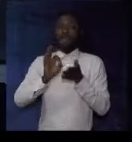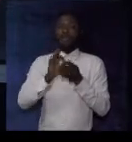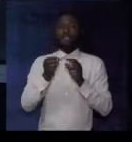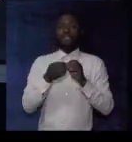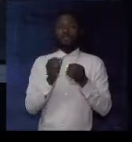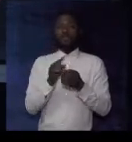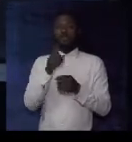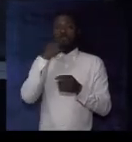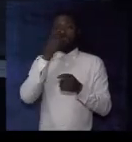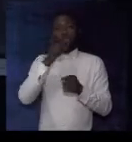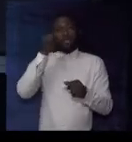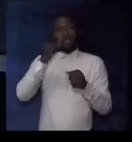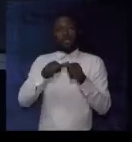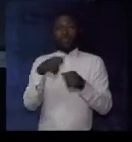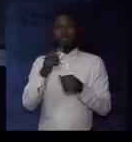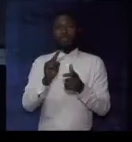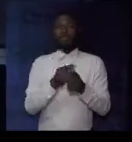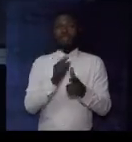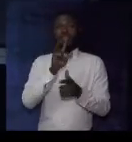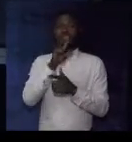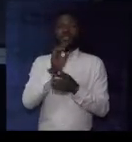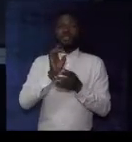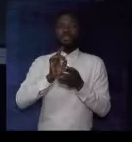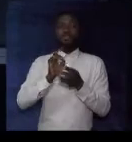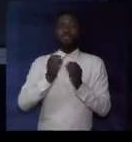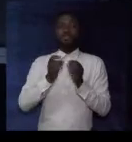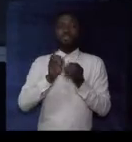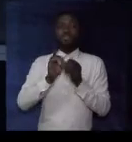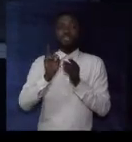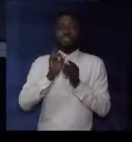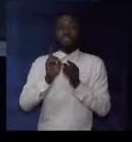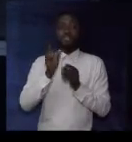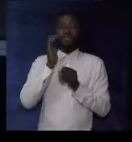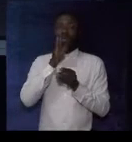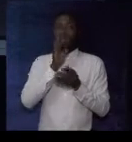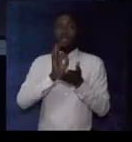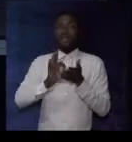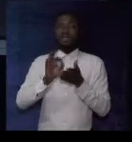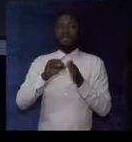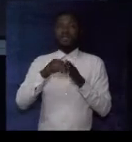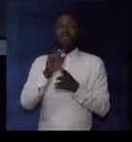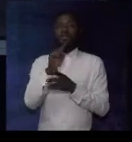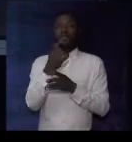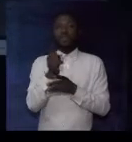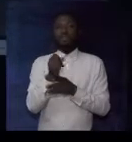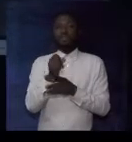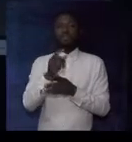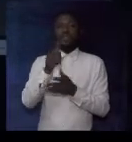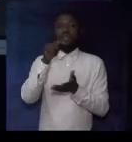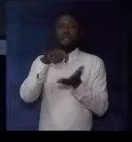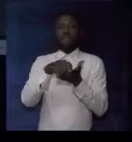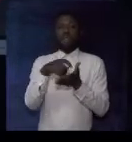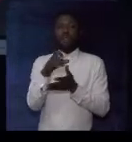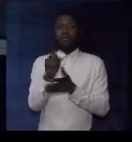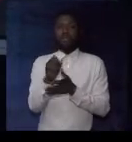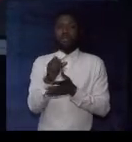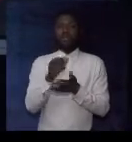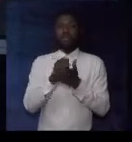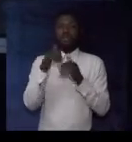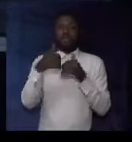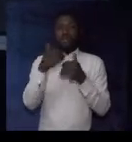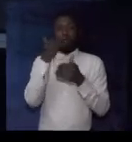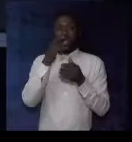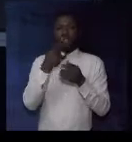of counting numbers. You must remember and keep at the back of your mind that the first 3 digits will be counted in ones. Then it will be counted, after that we count